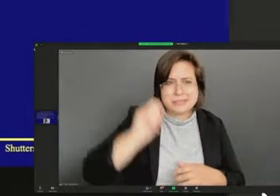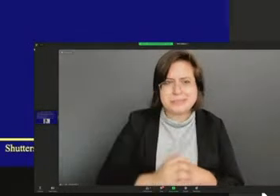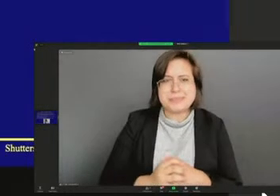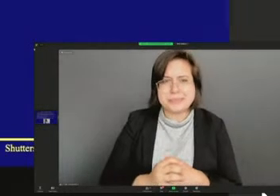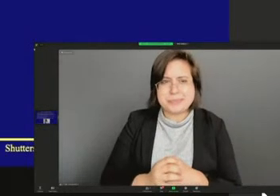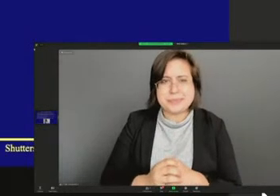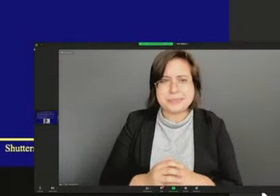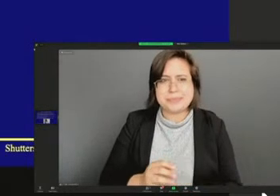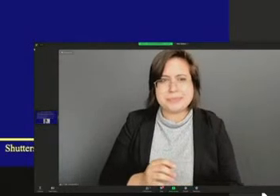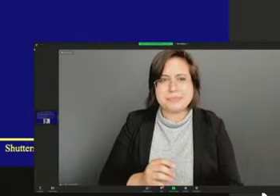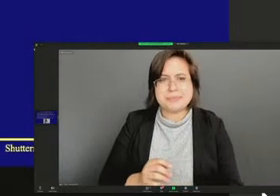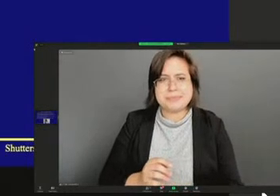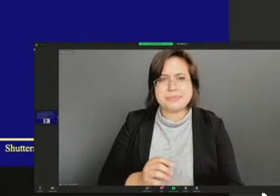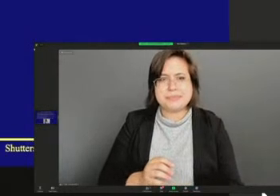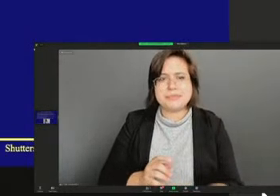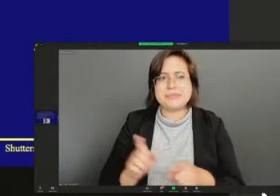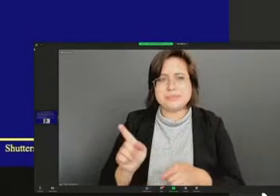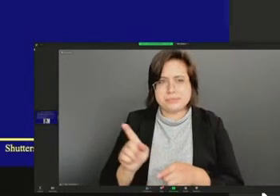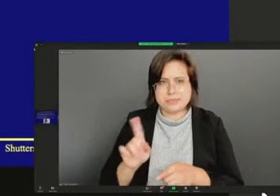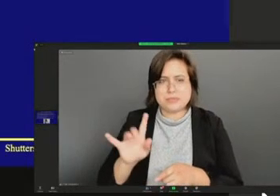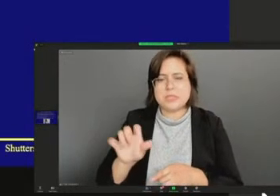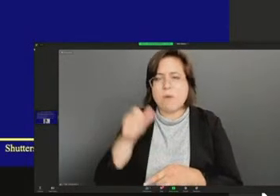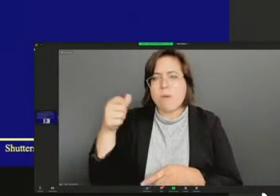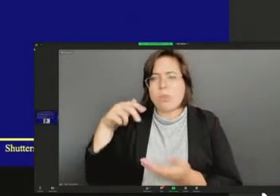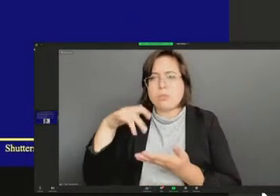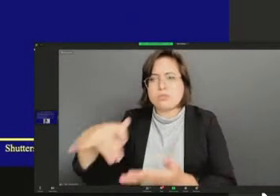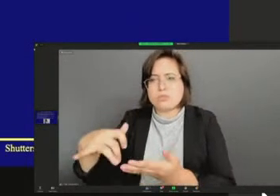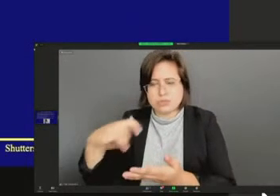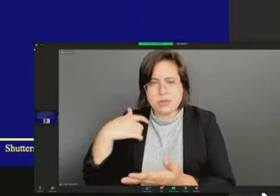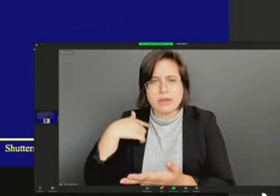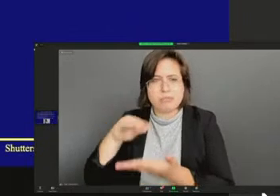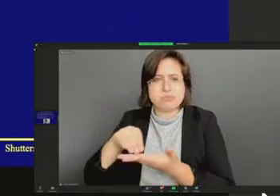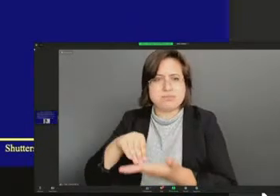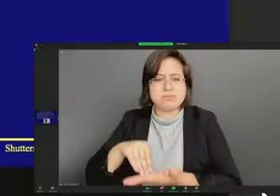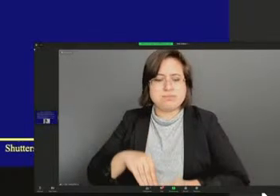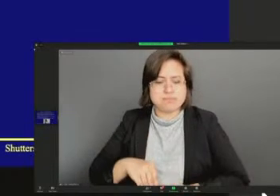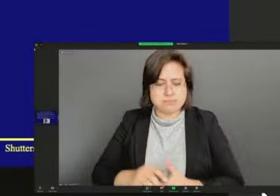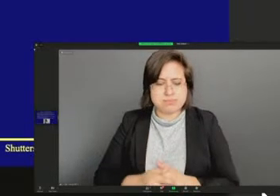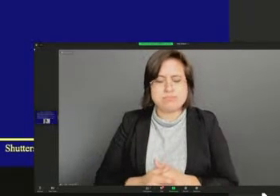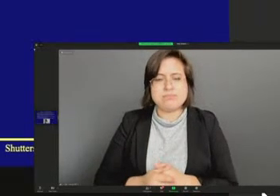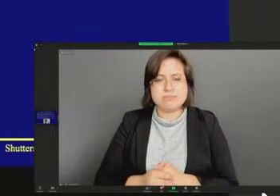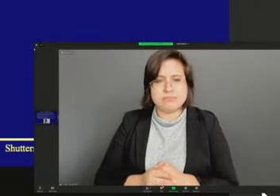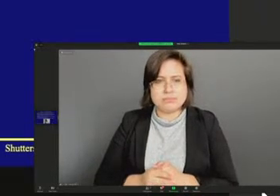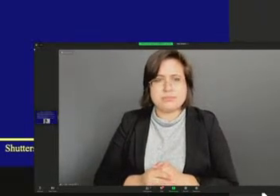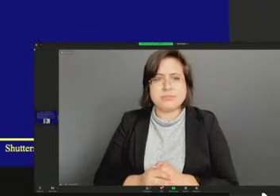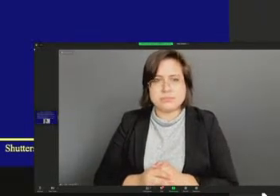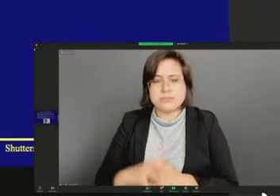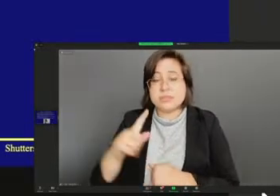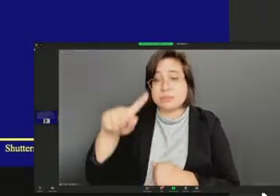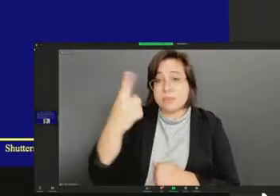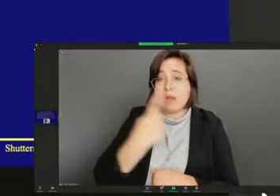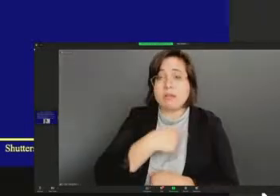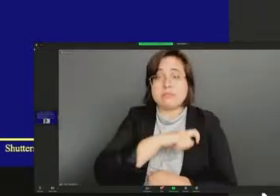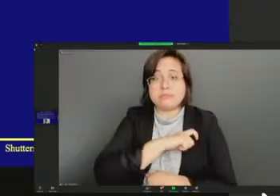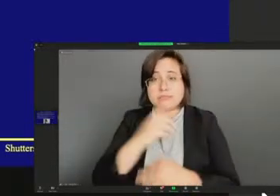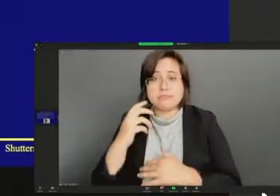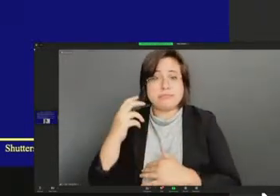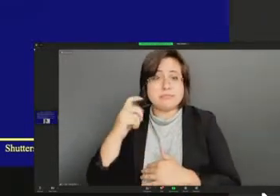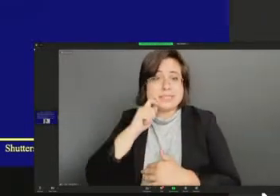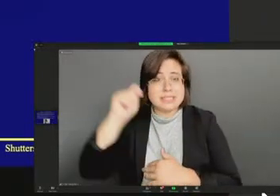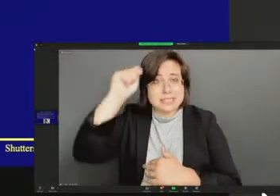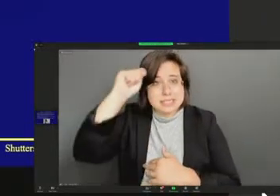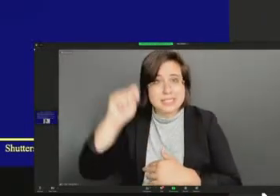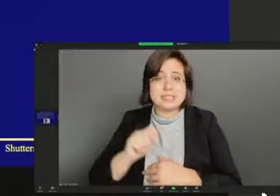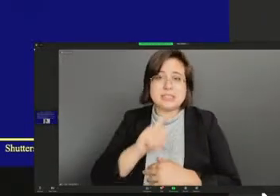professor at the University of Southern California, documented among Black and Latinx adolescents ages 11 to 19,